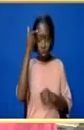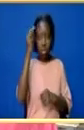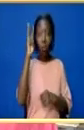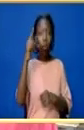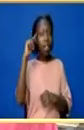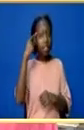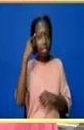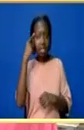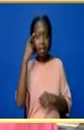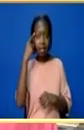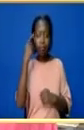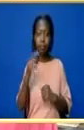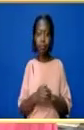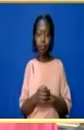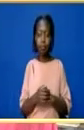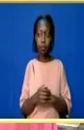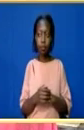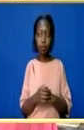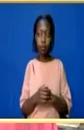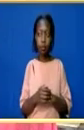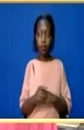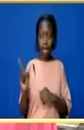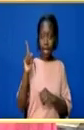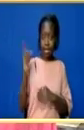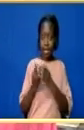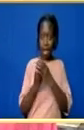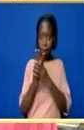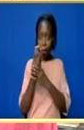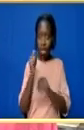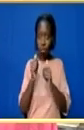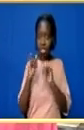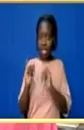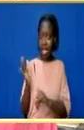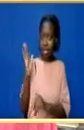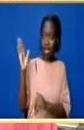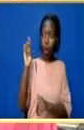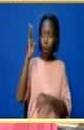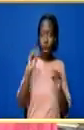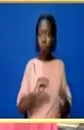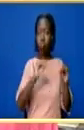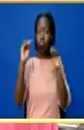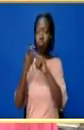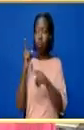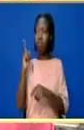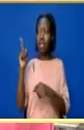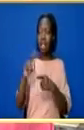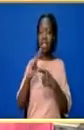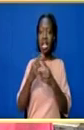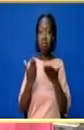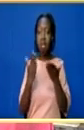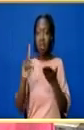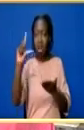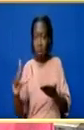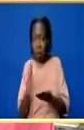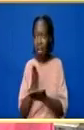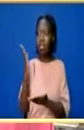think, these plants that remained here, they will be carried from here. Maybe you find them here. The